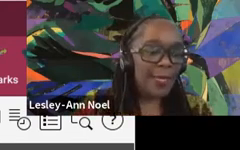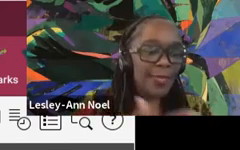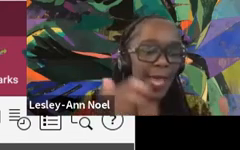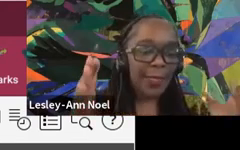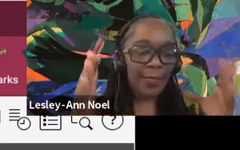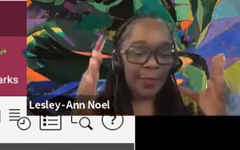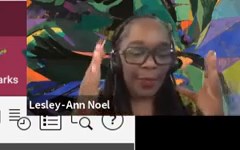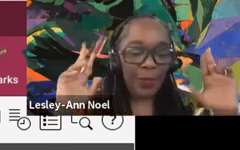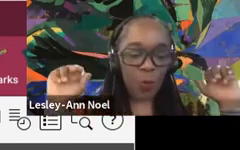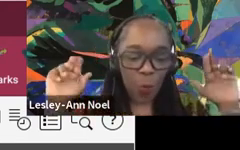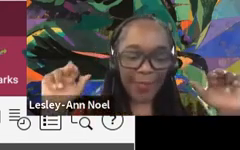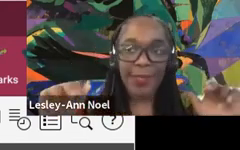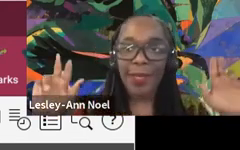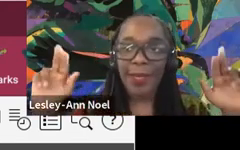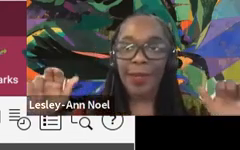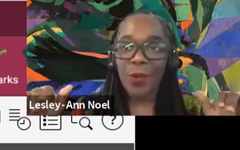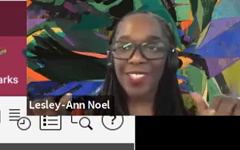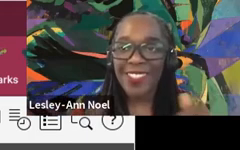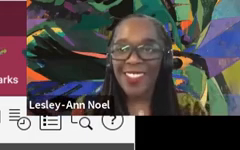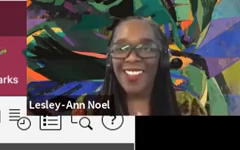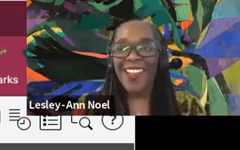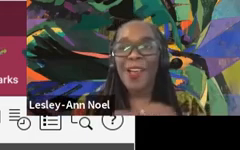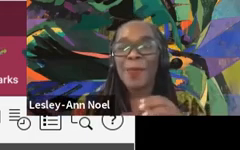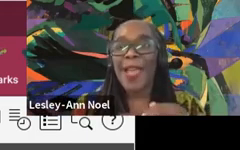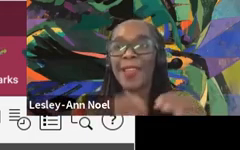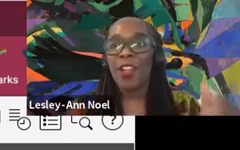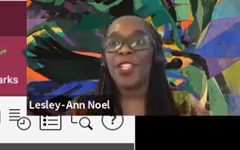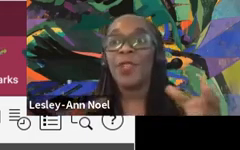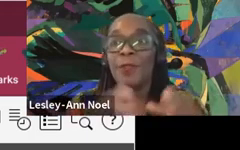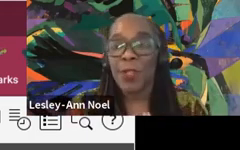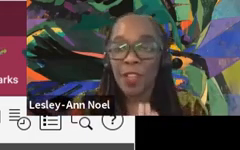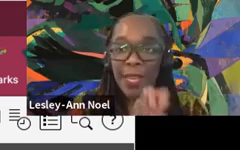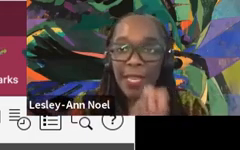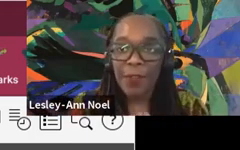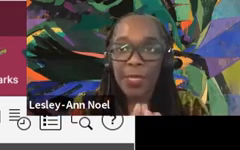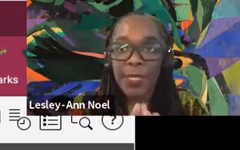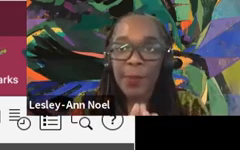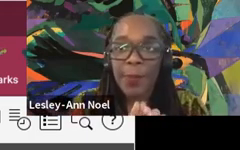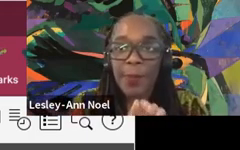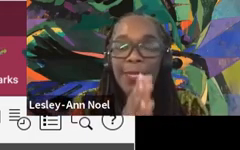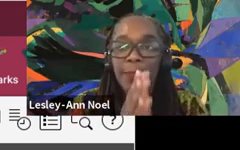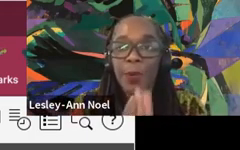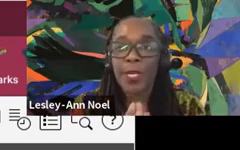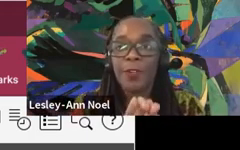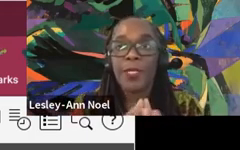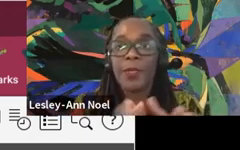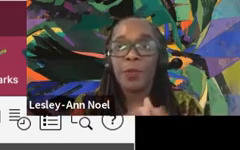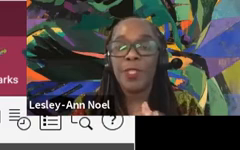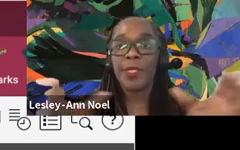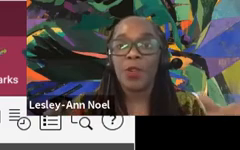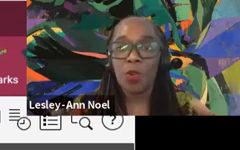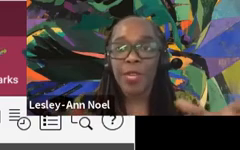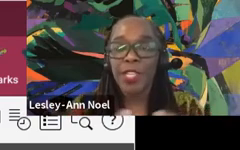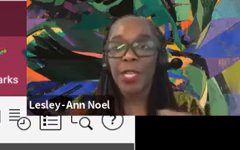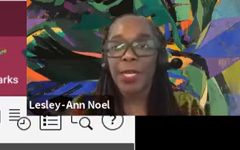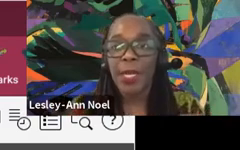I think that Western, in quotes, ideology really focus on individualism, but it's important for us to move